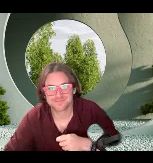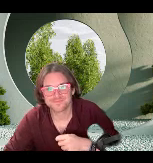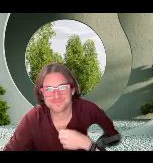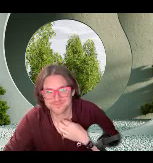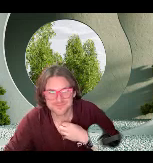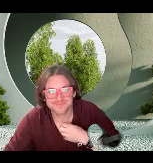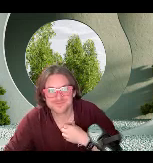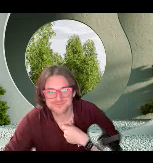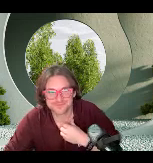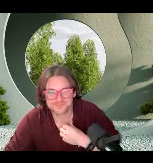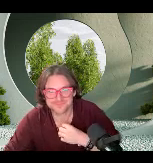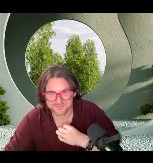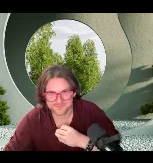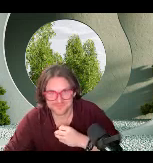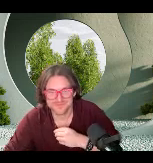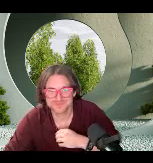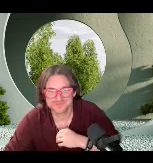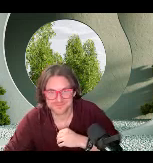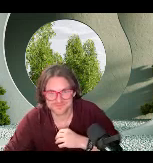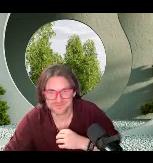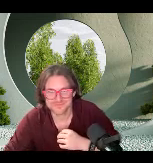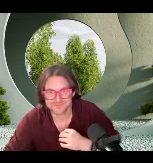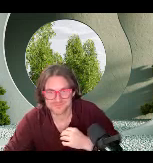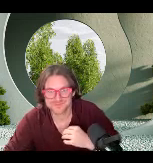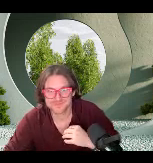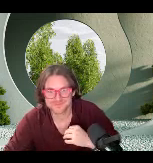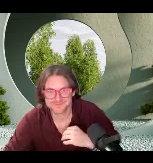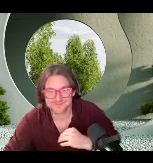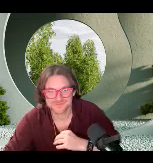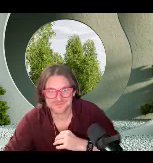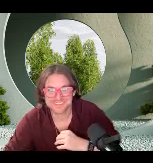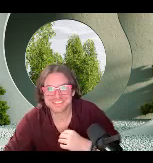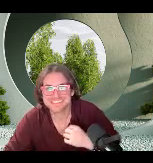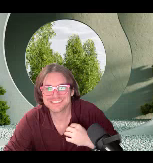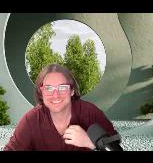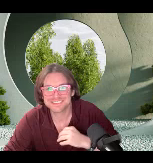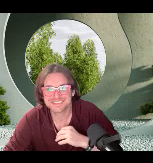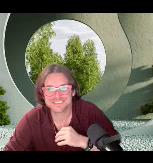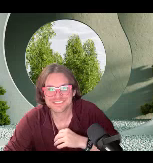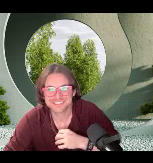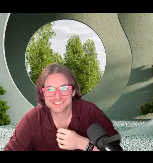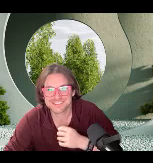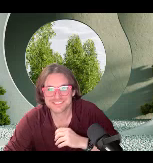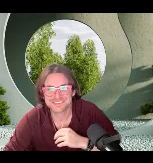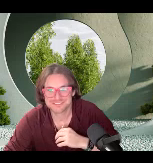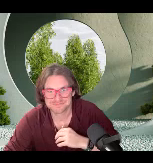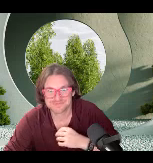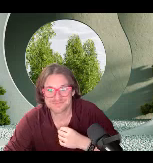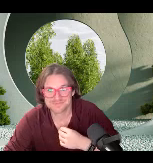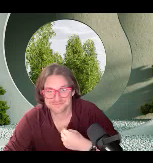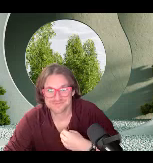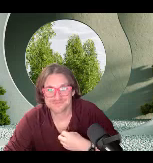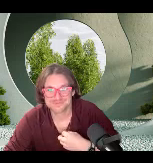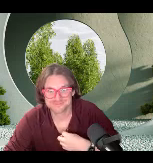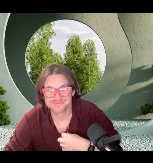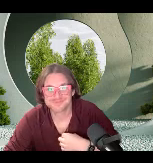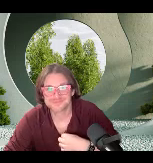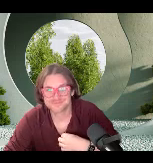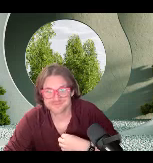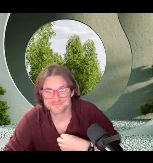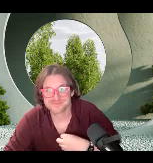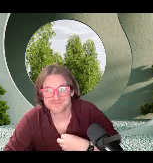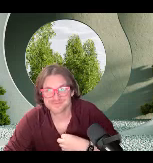one, when I had my master's, I'm sure OCR was out, the being able to convert, but I didn't know about it then.